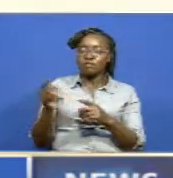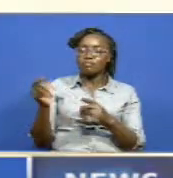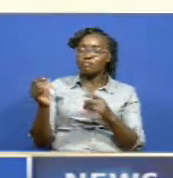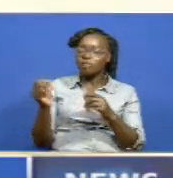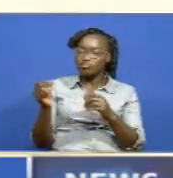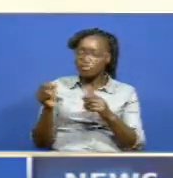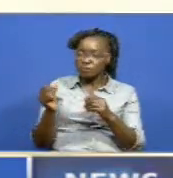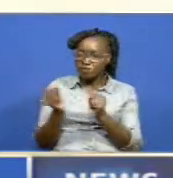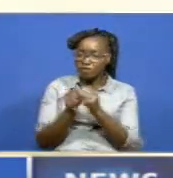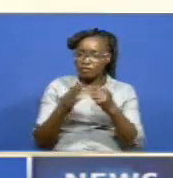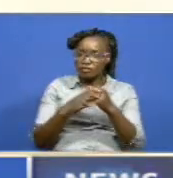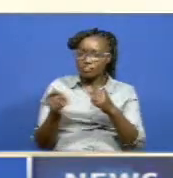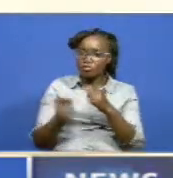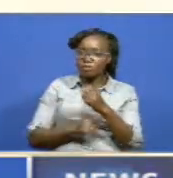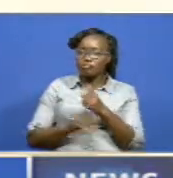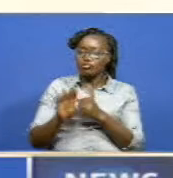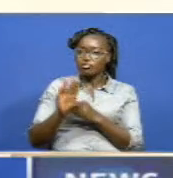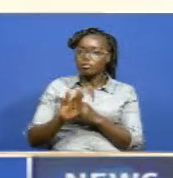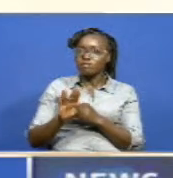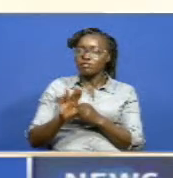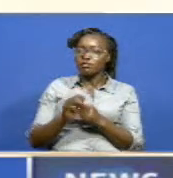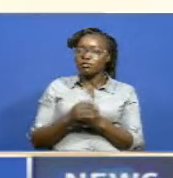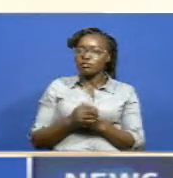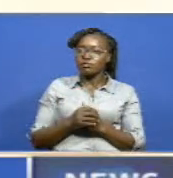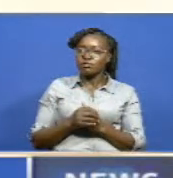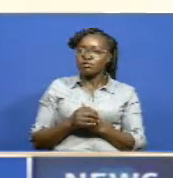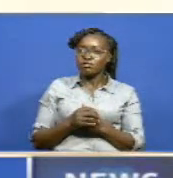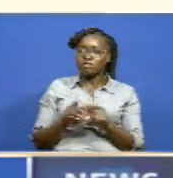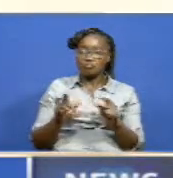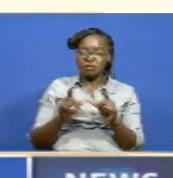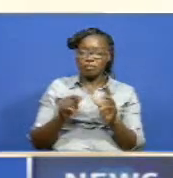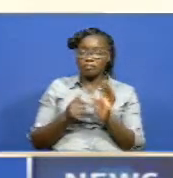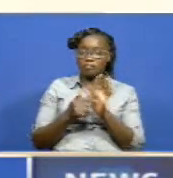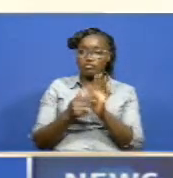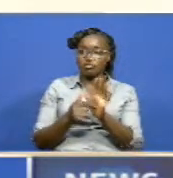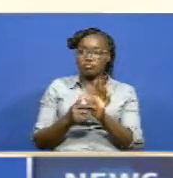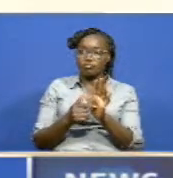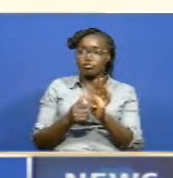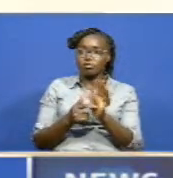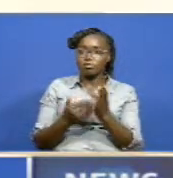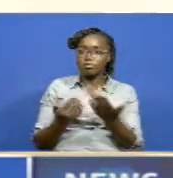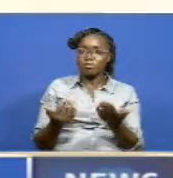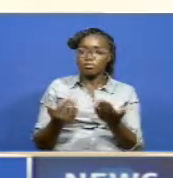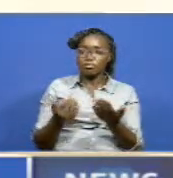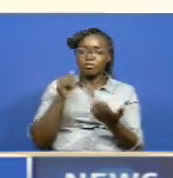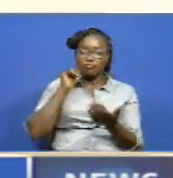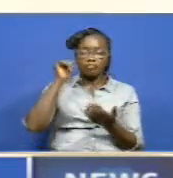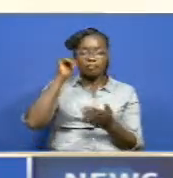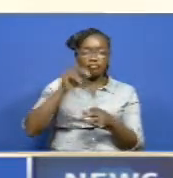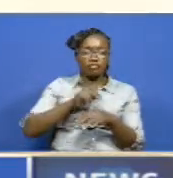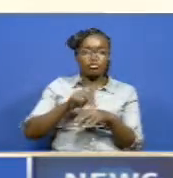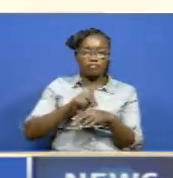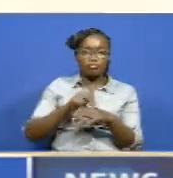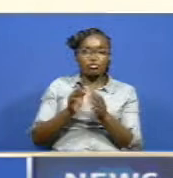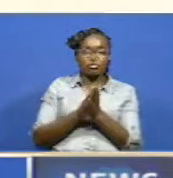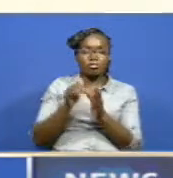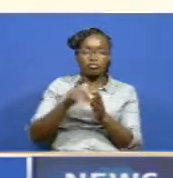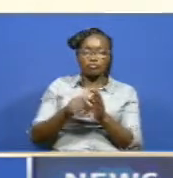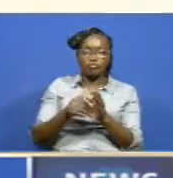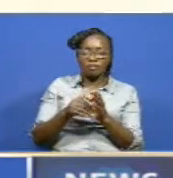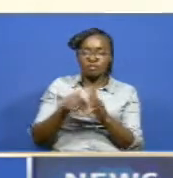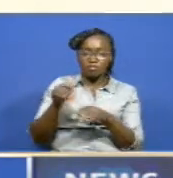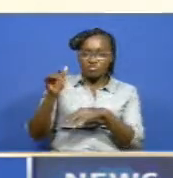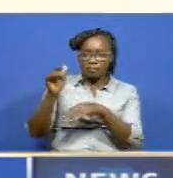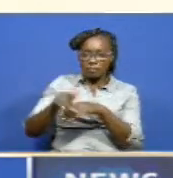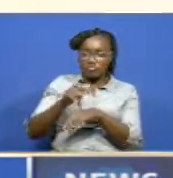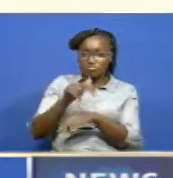licensees who aired content that was of an adult nature within the watershed period, and